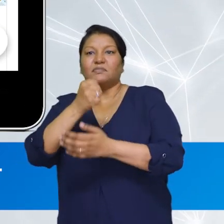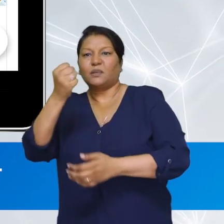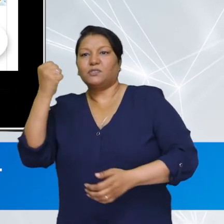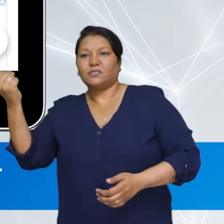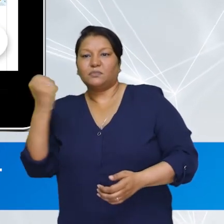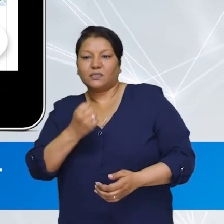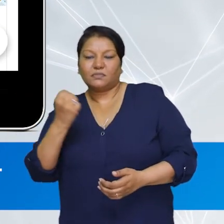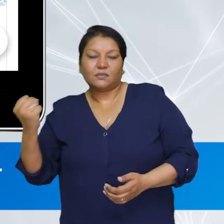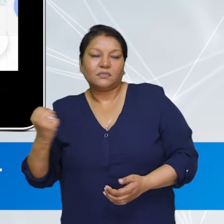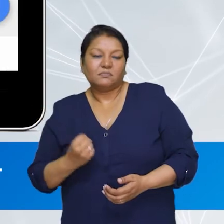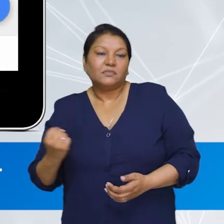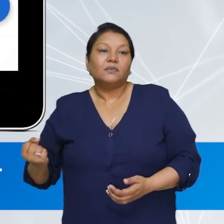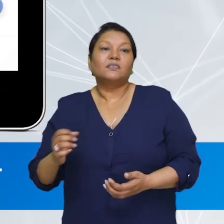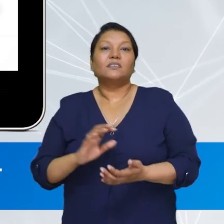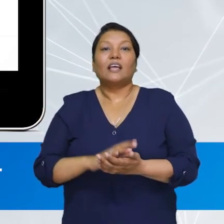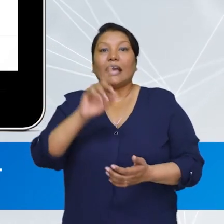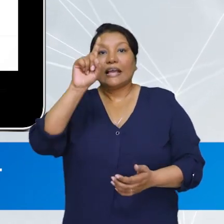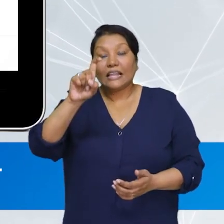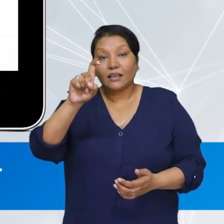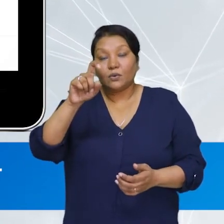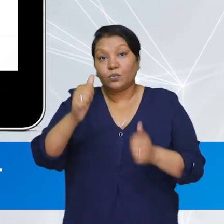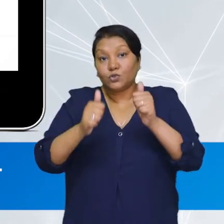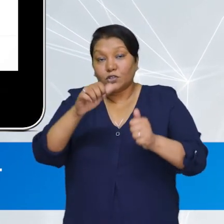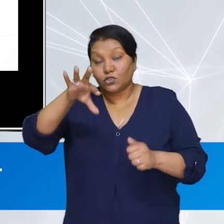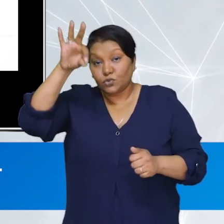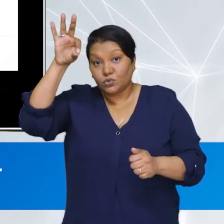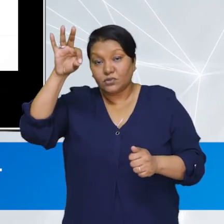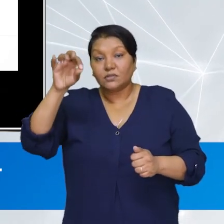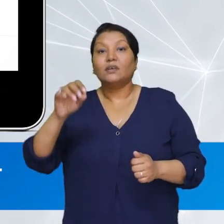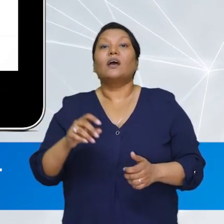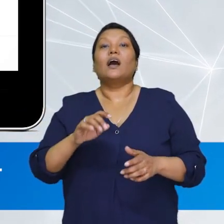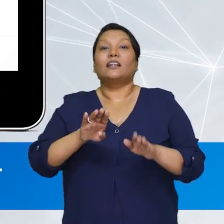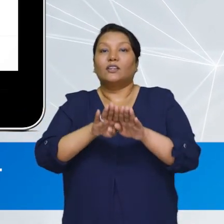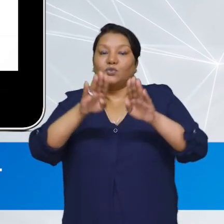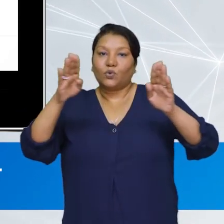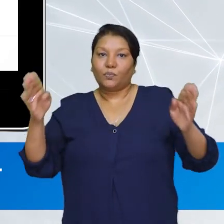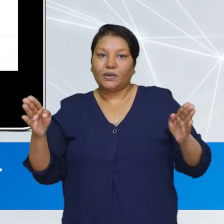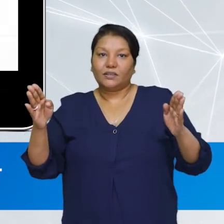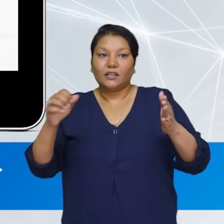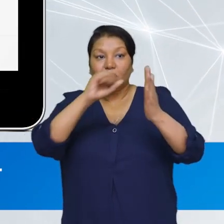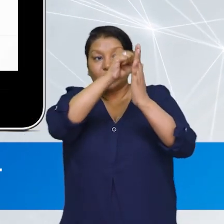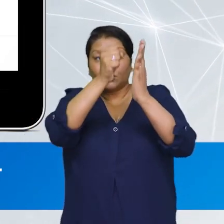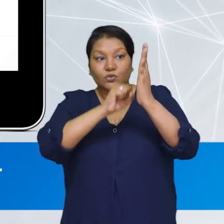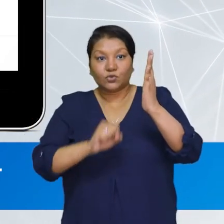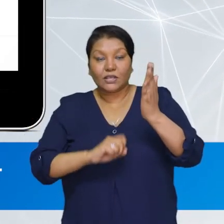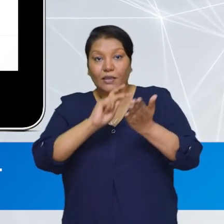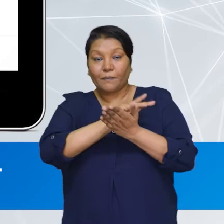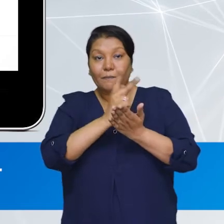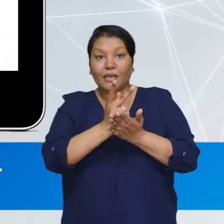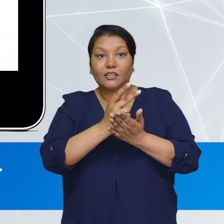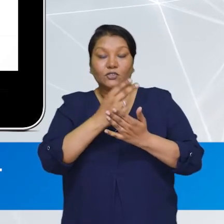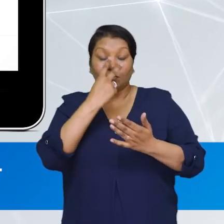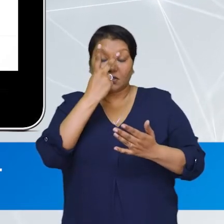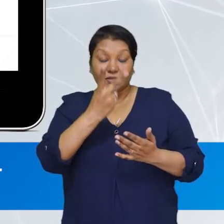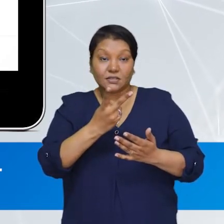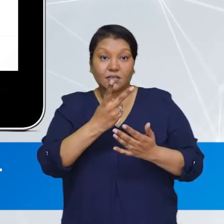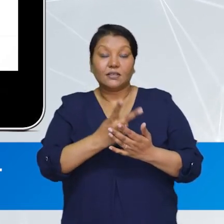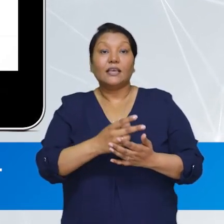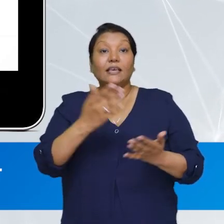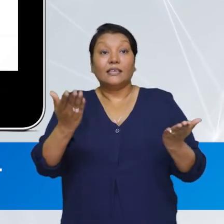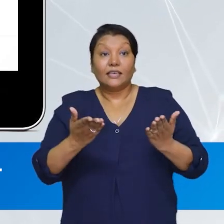dashboard. Click on your class and you will enter your classroom. The stream page will then